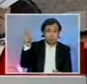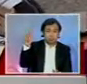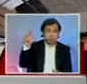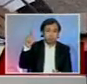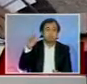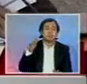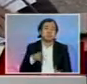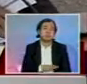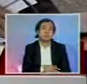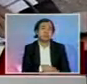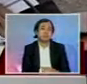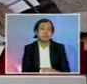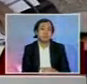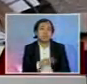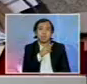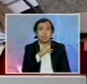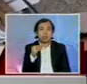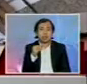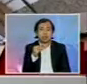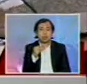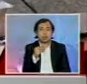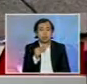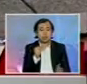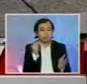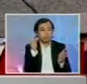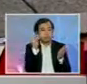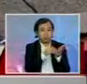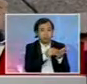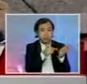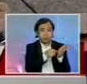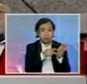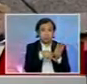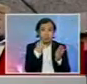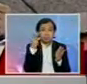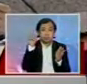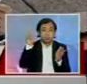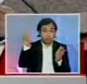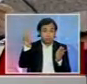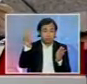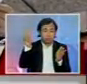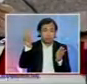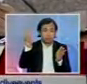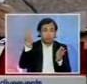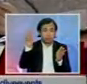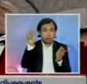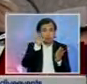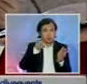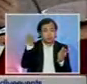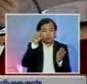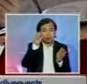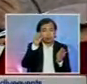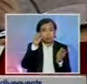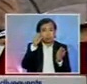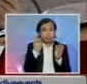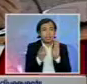accordingly for and the defense. The entry appearing on page 2 thereof being circled and marked as